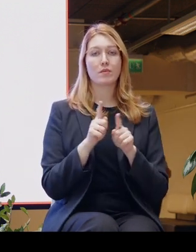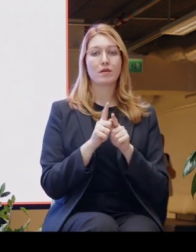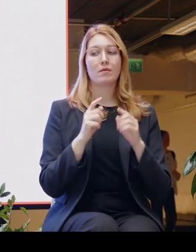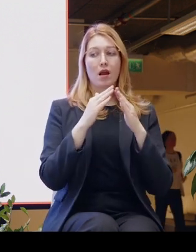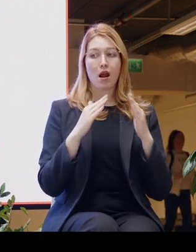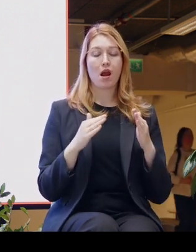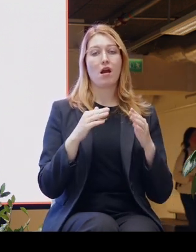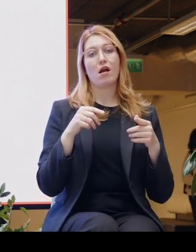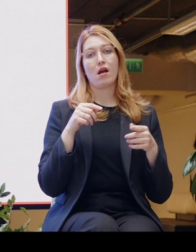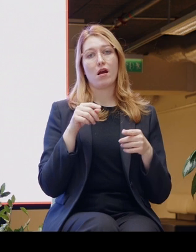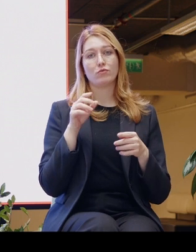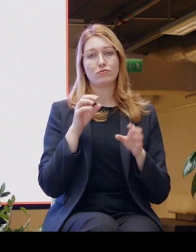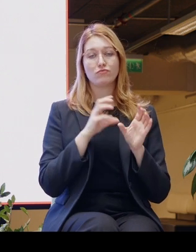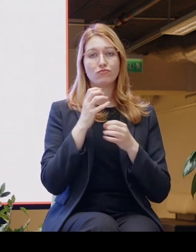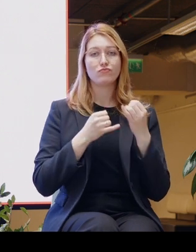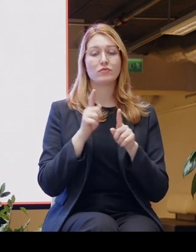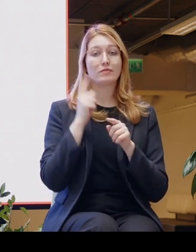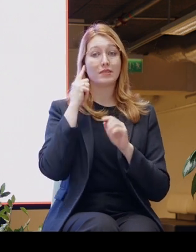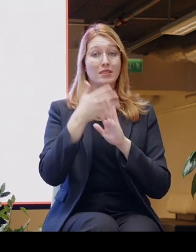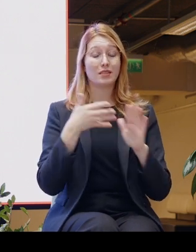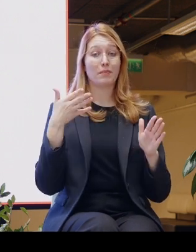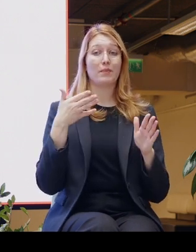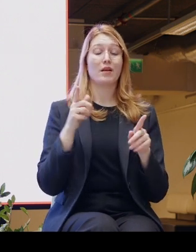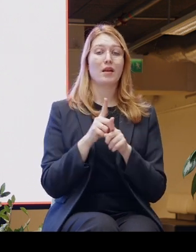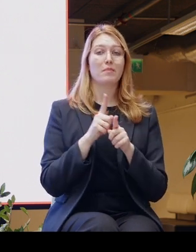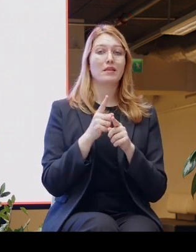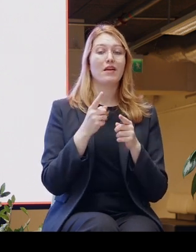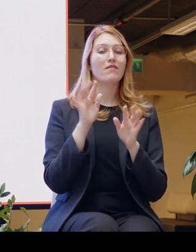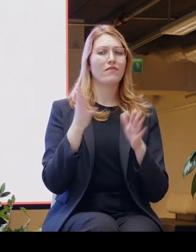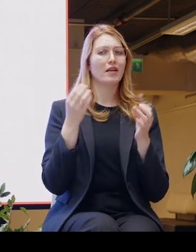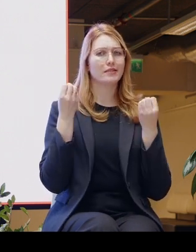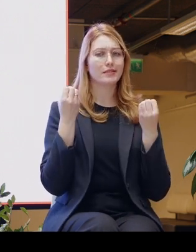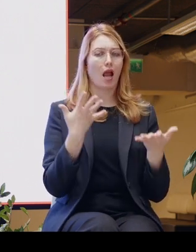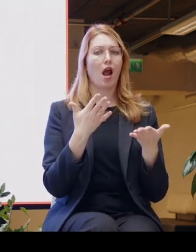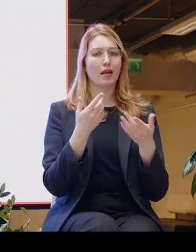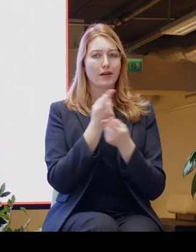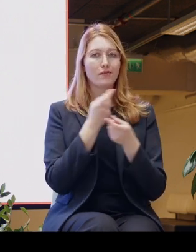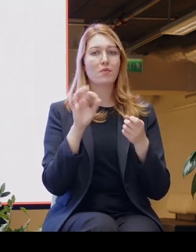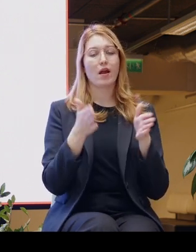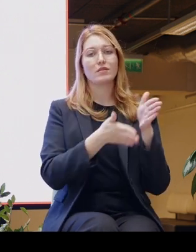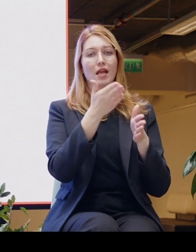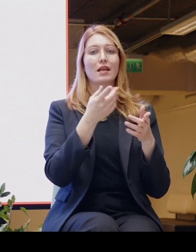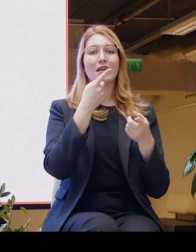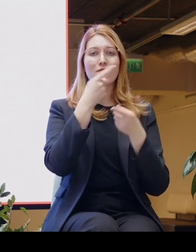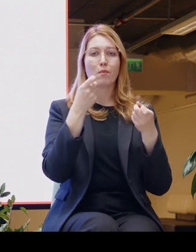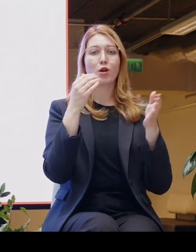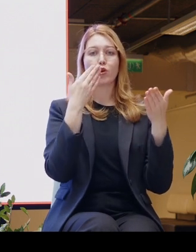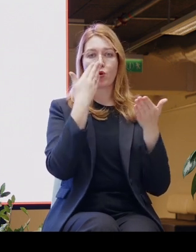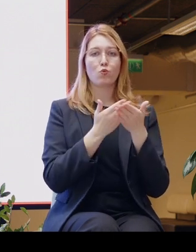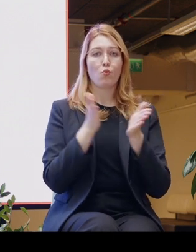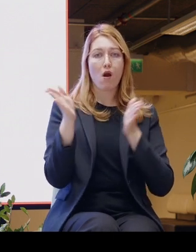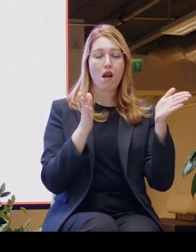functionality, understandable, like layout, information, signs, and also inclusions,